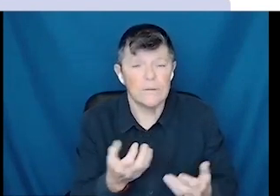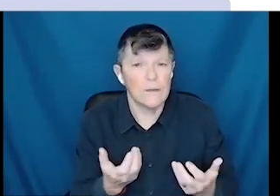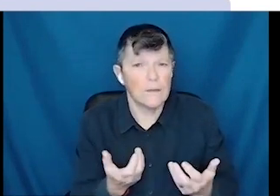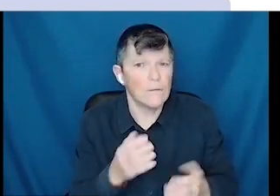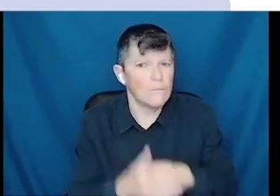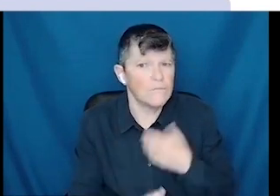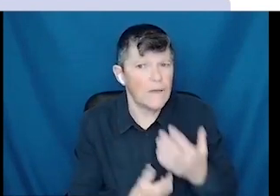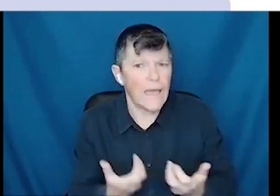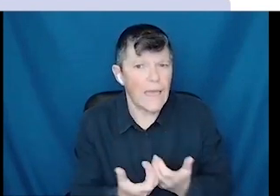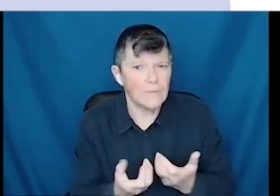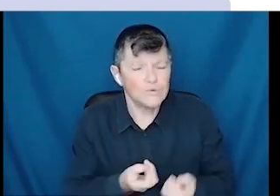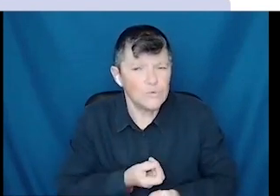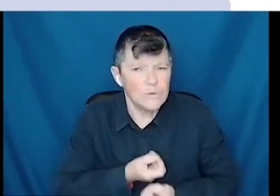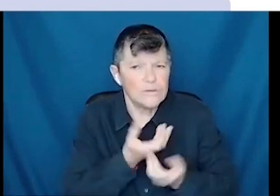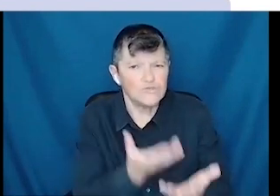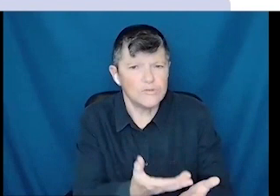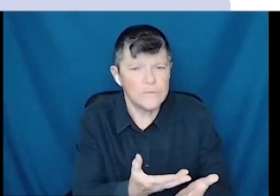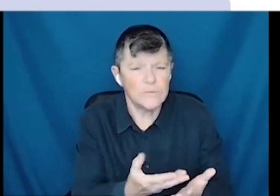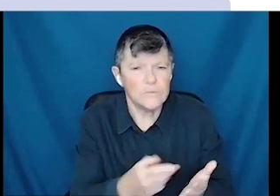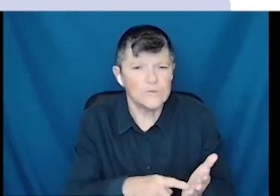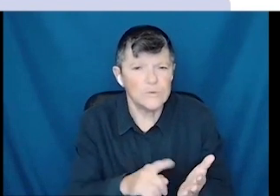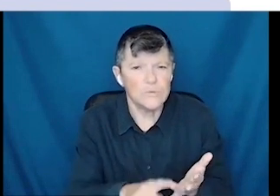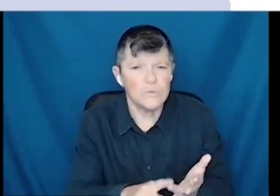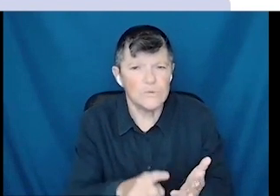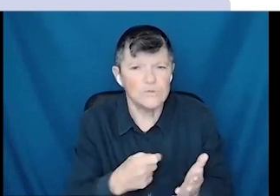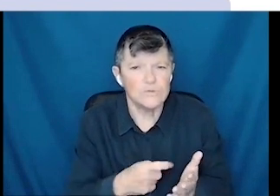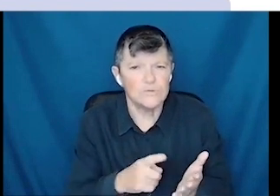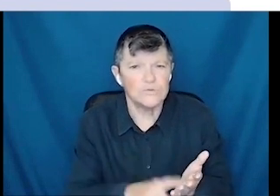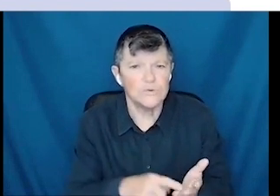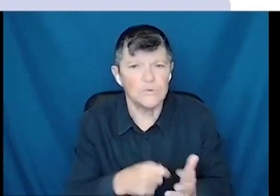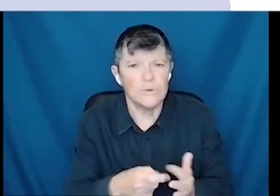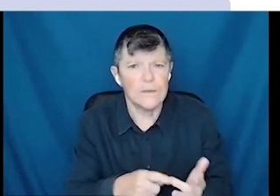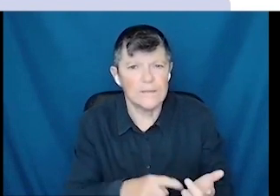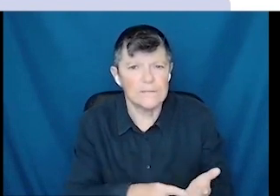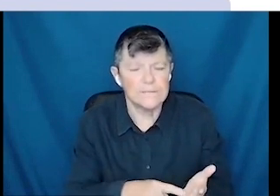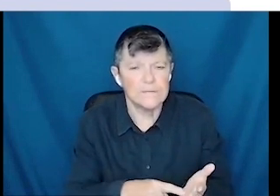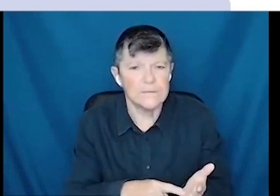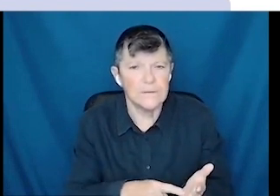take that before we close the launch.